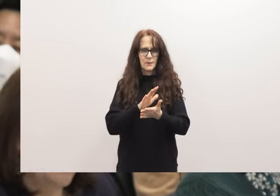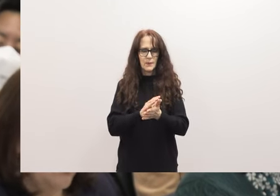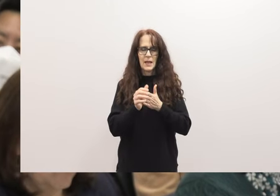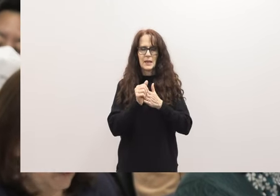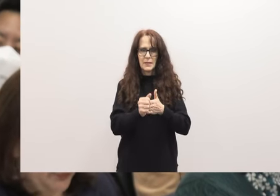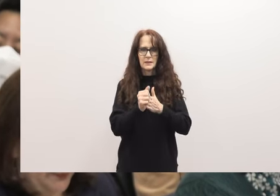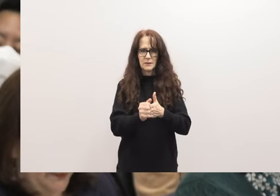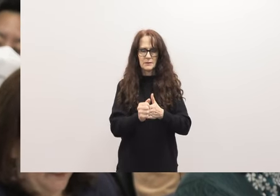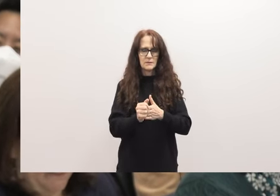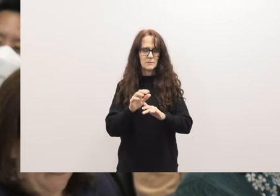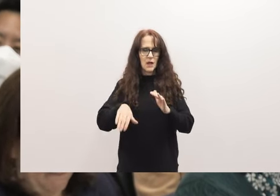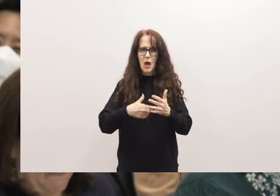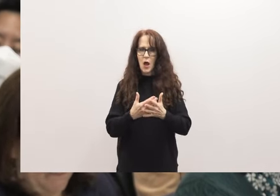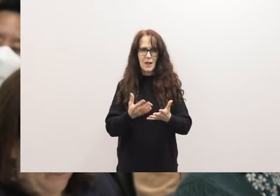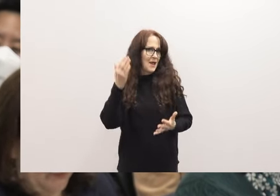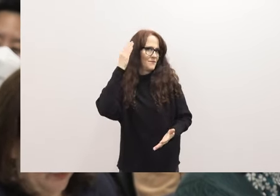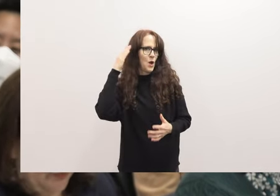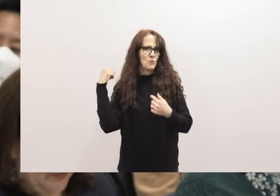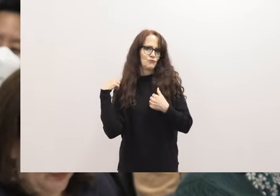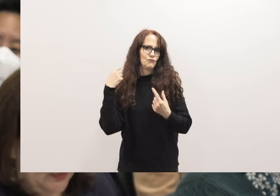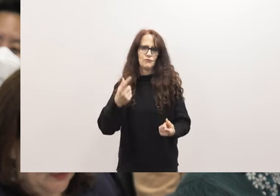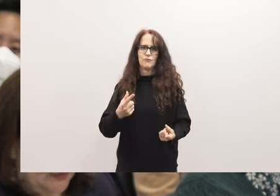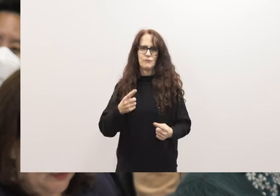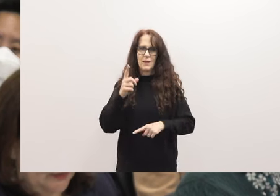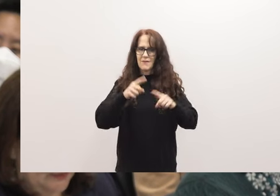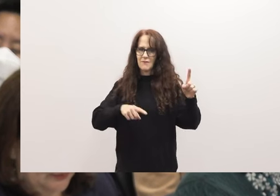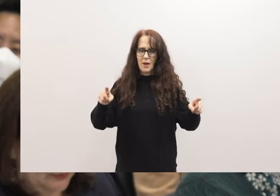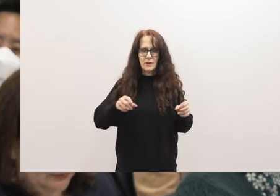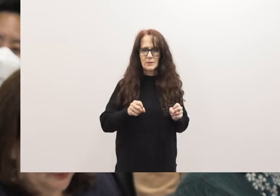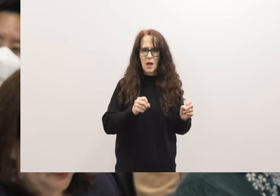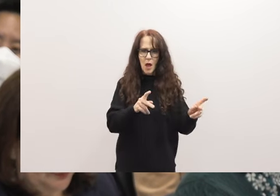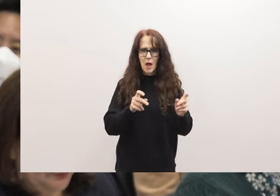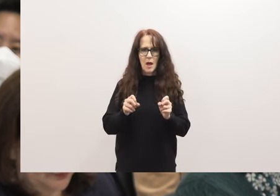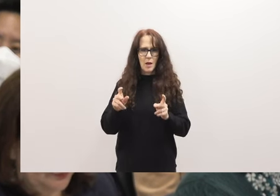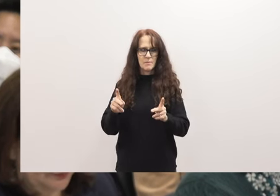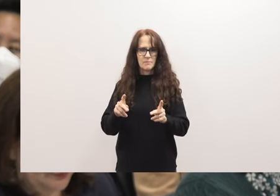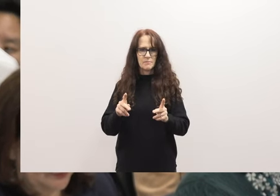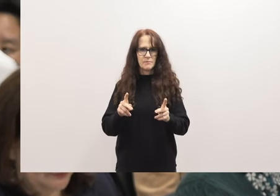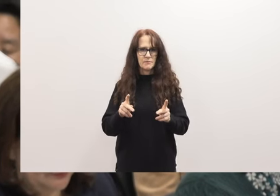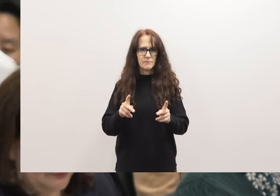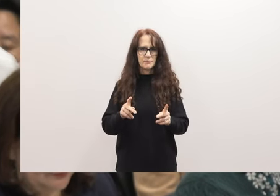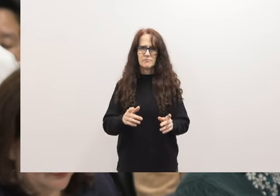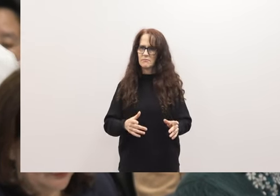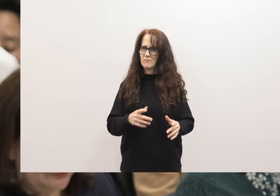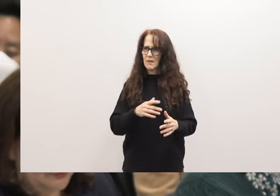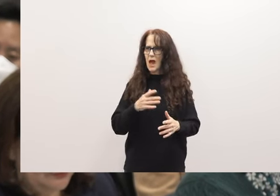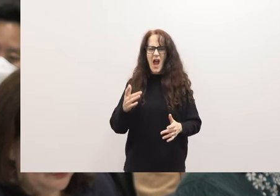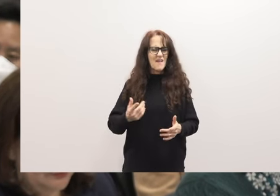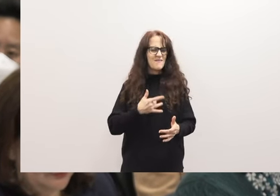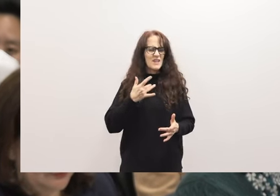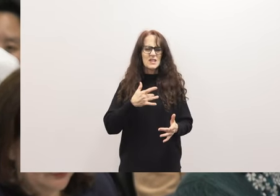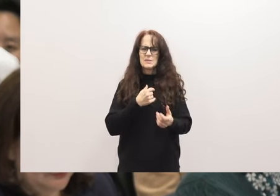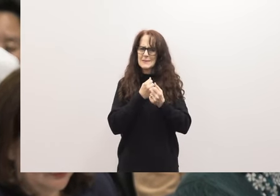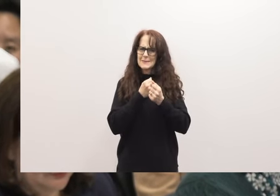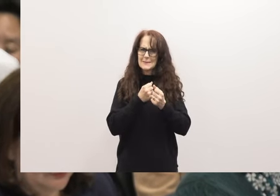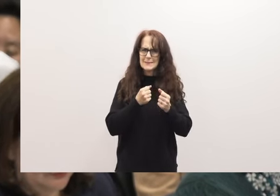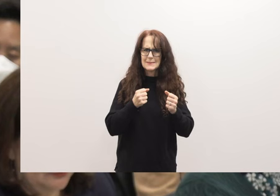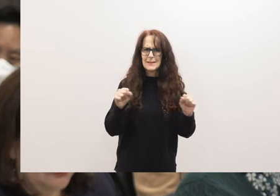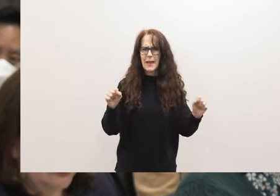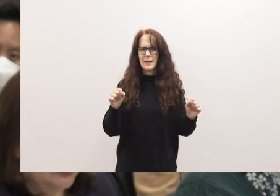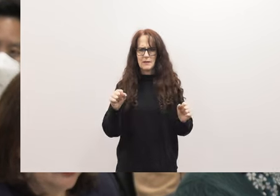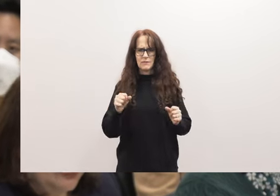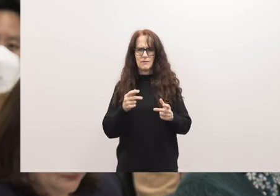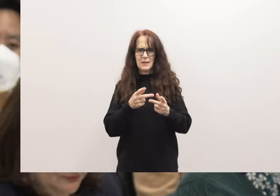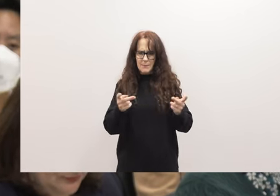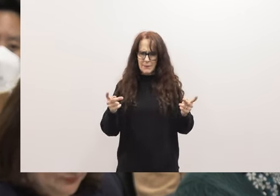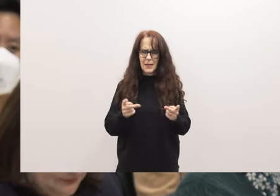all I've ever known. And through various leadership opportunities, I have never felt so safe in a place where I can feel like I can share my voice,